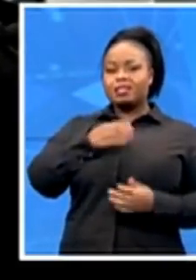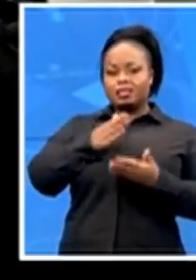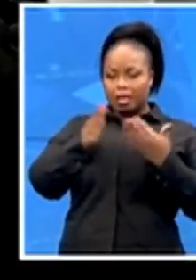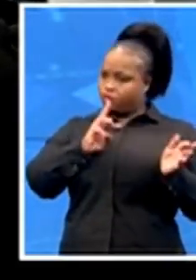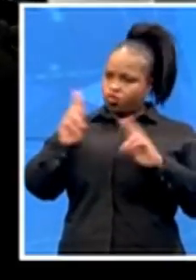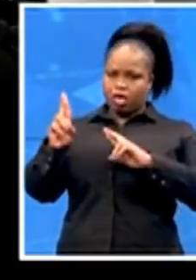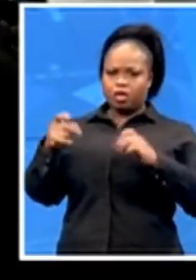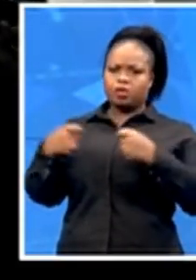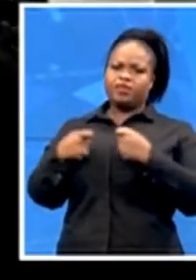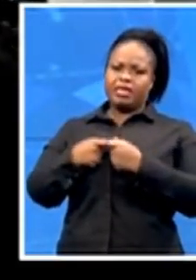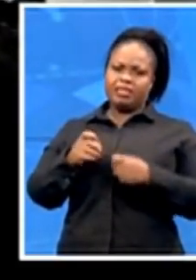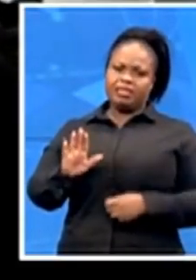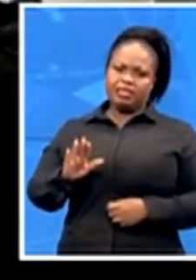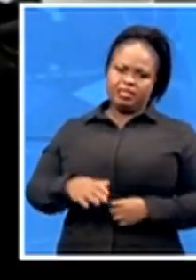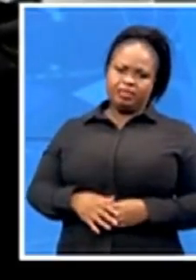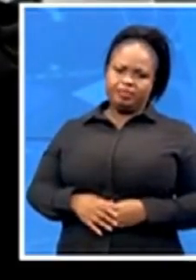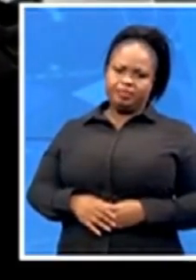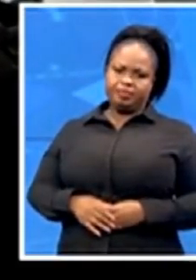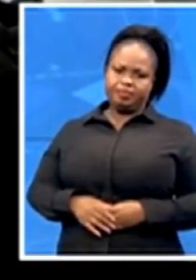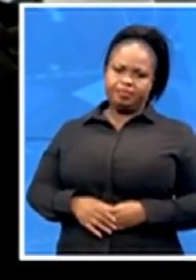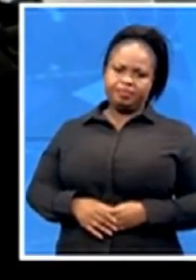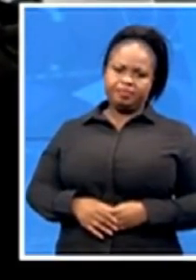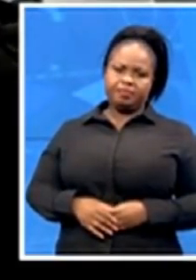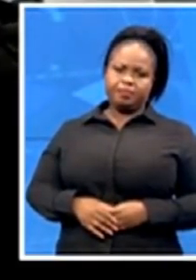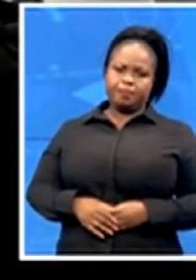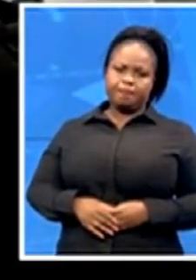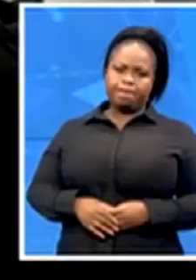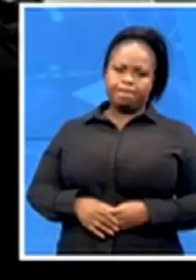the criticism for me would have been that